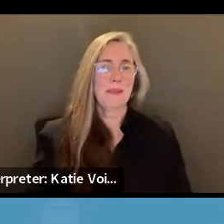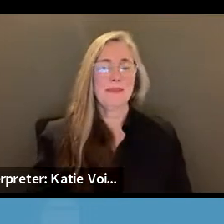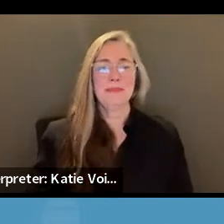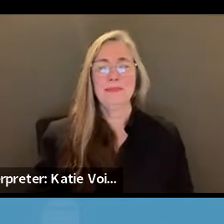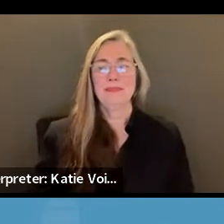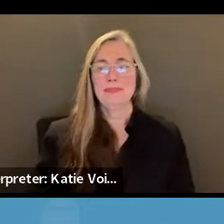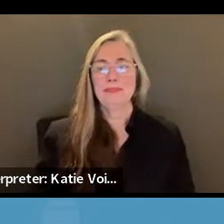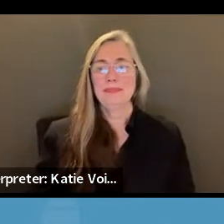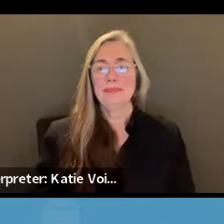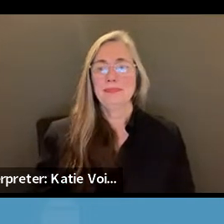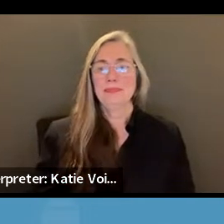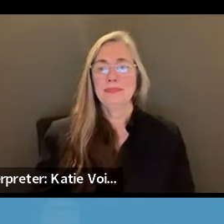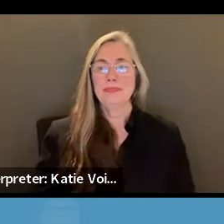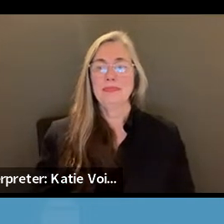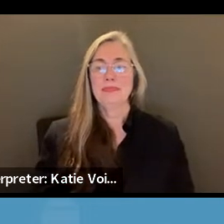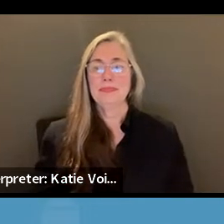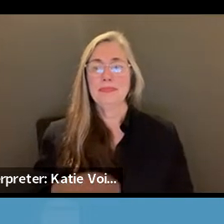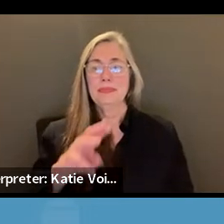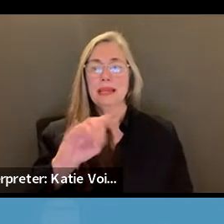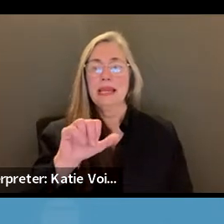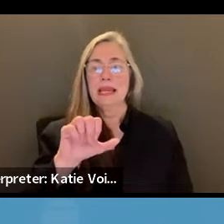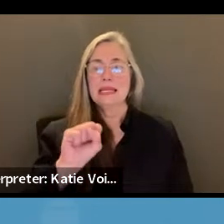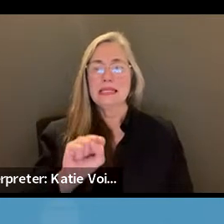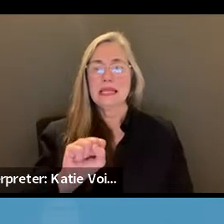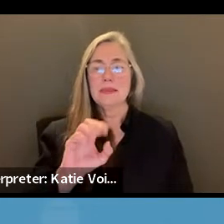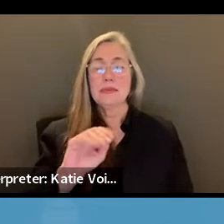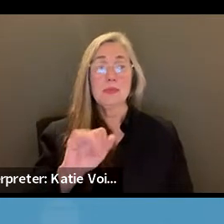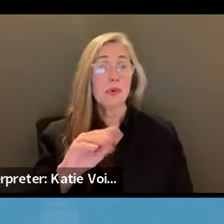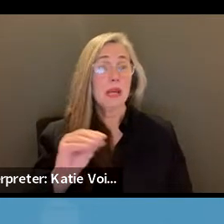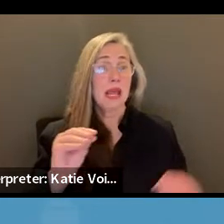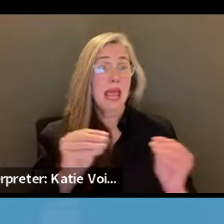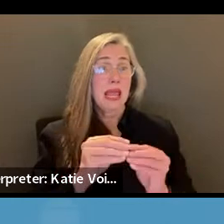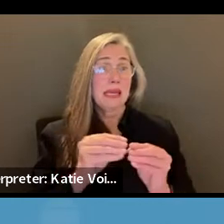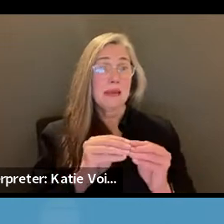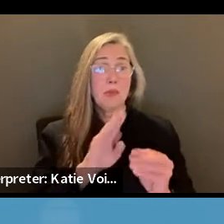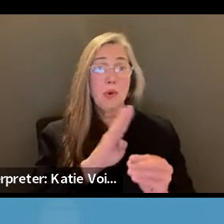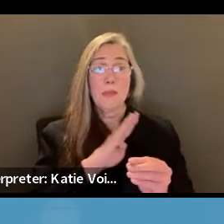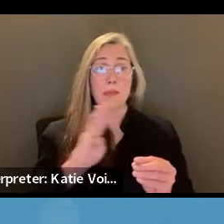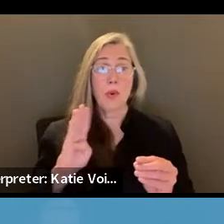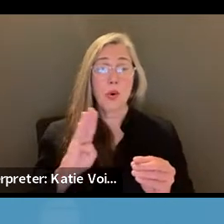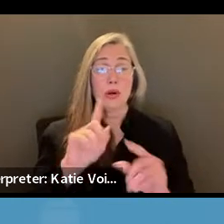Board members, any additional questions or comments?